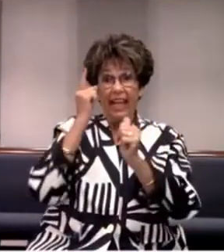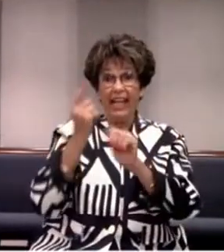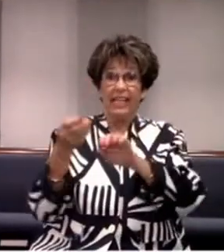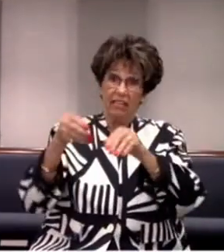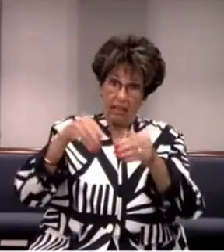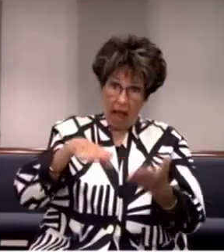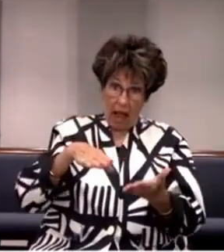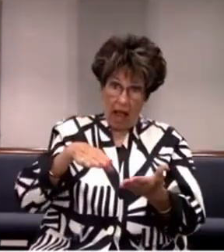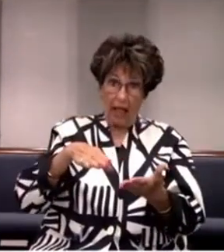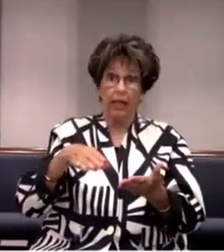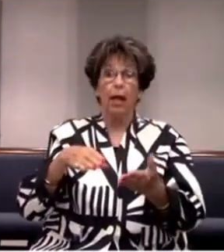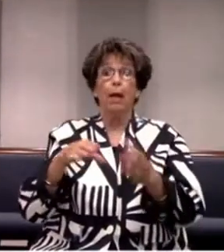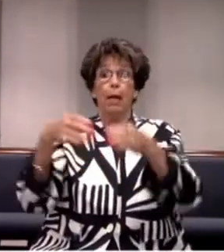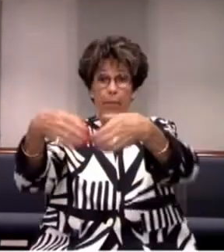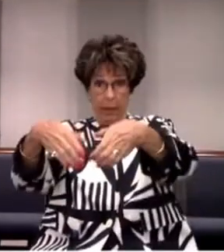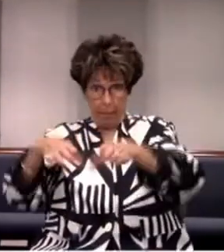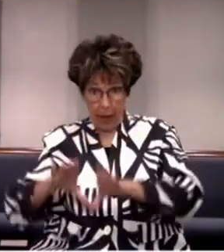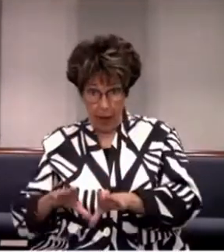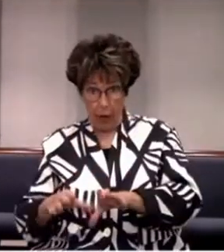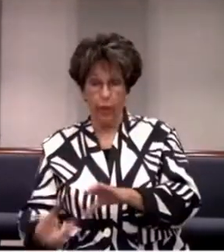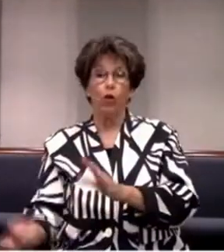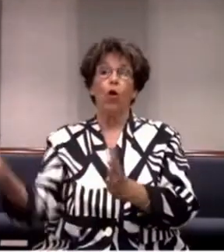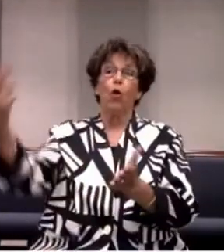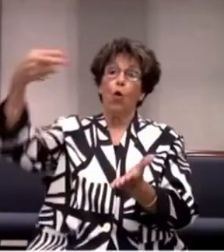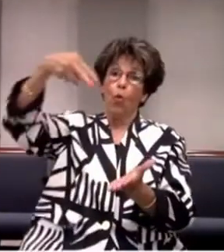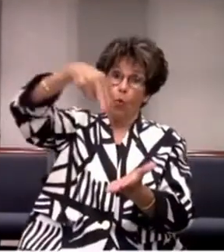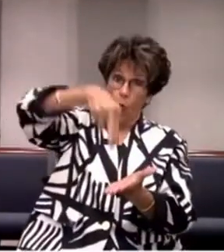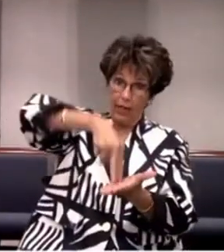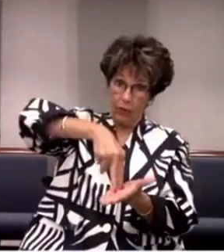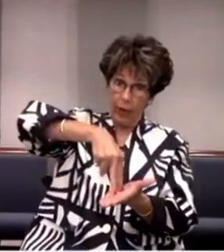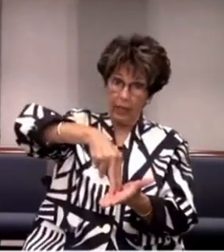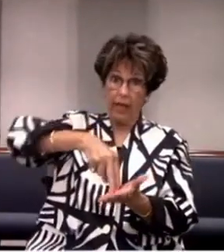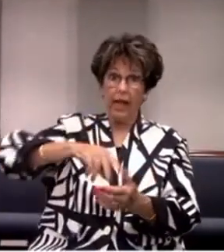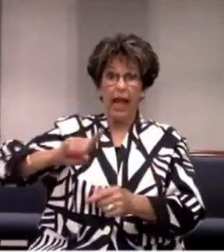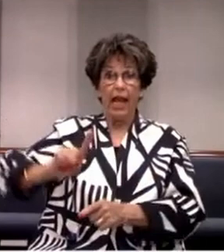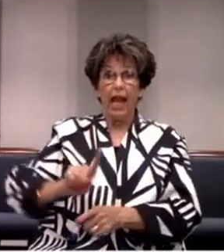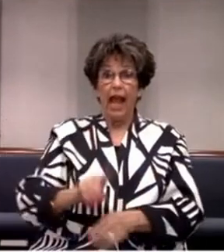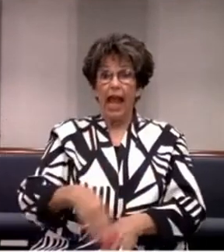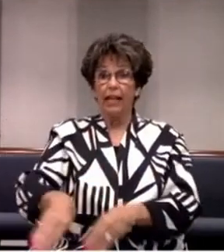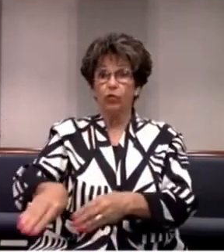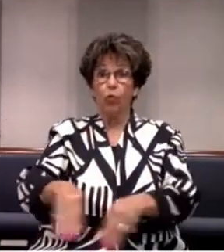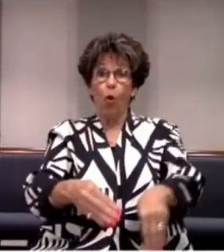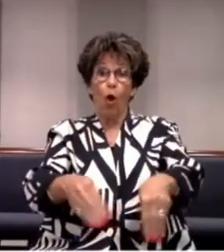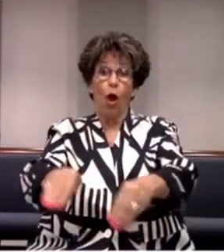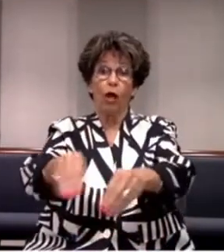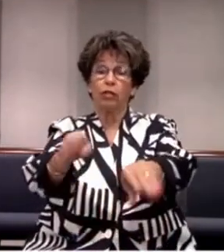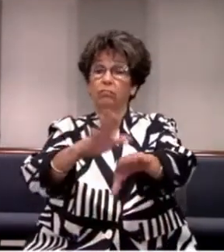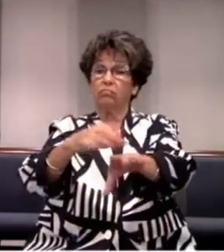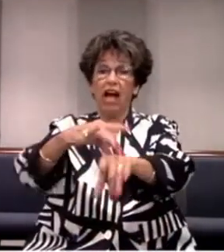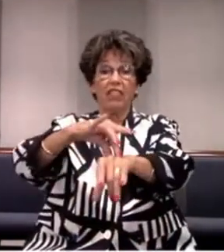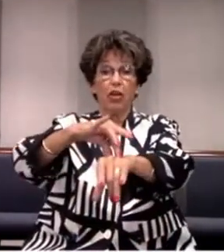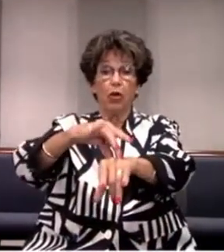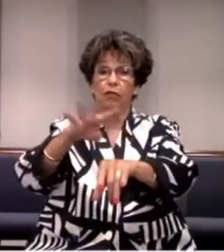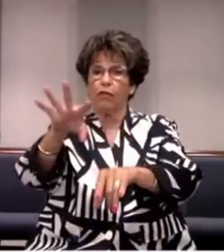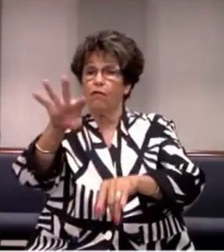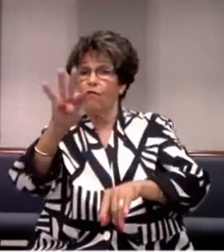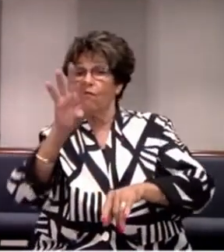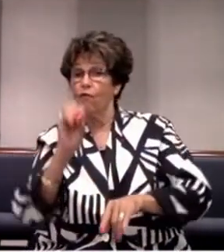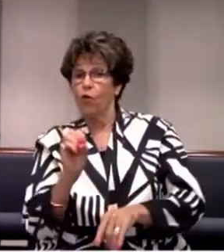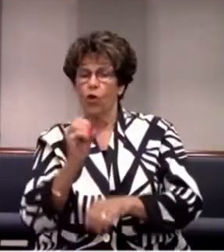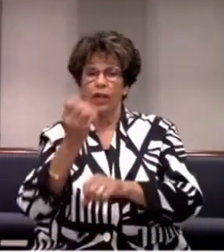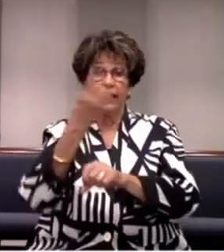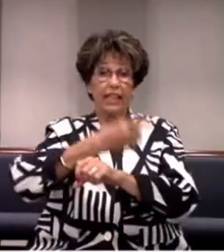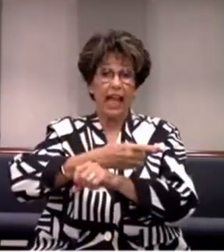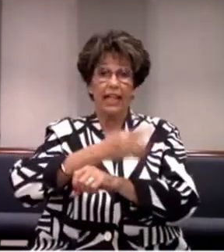has resurrected, he has walked on the earth for 40 days and 40 nights. And if you look at Acts chapter